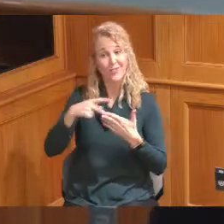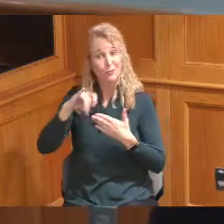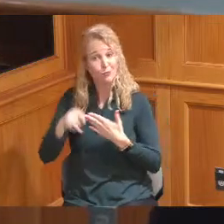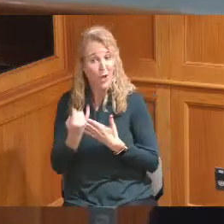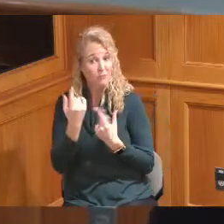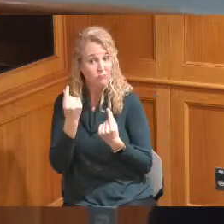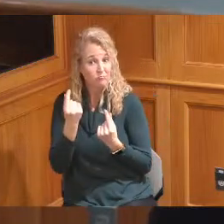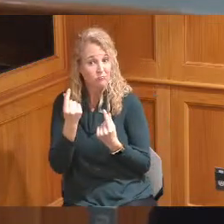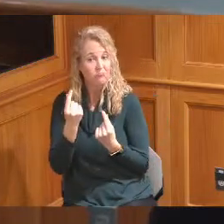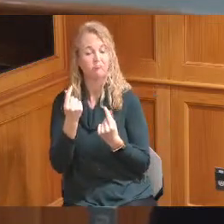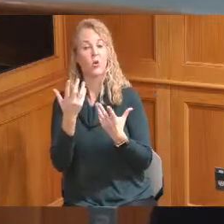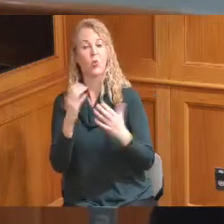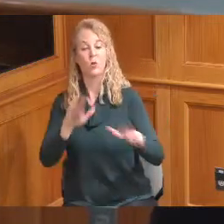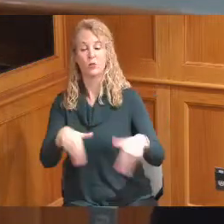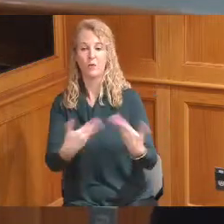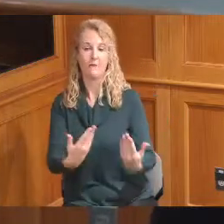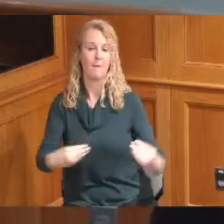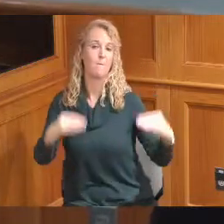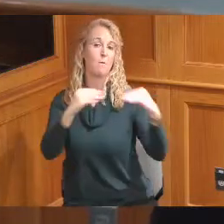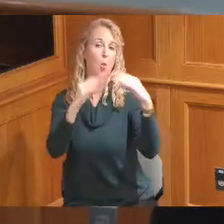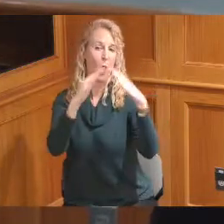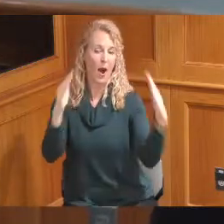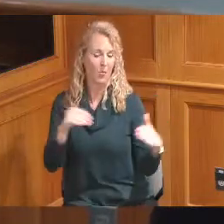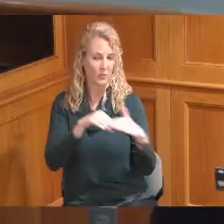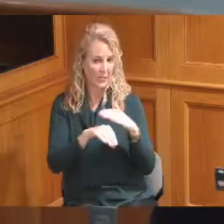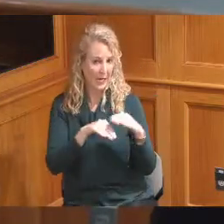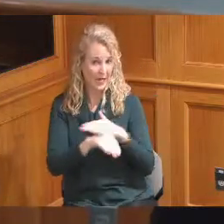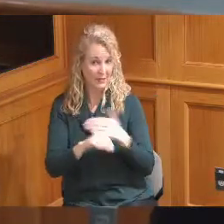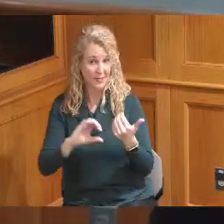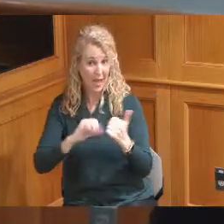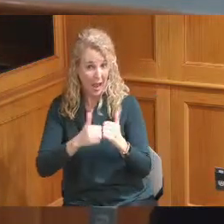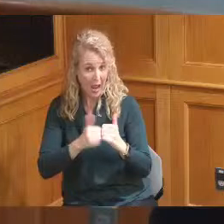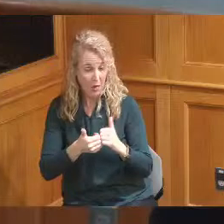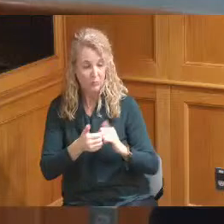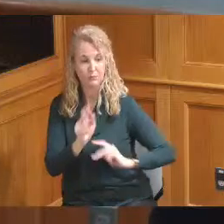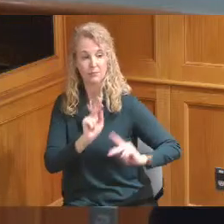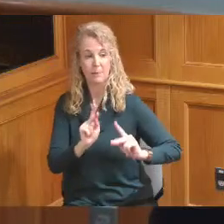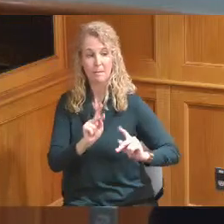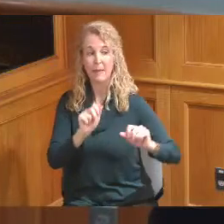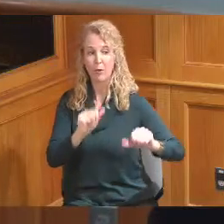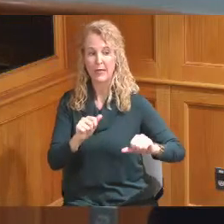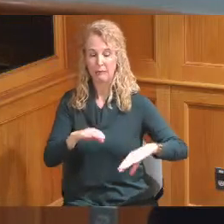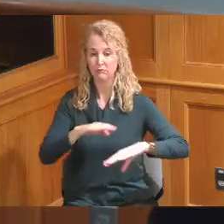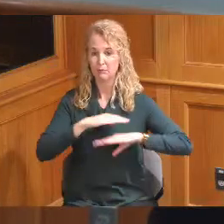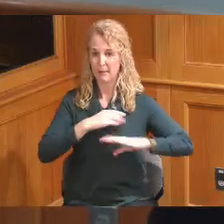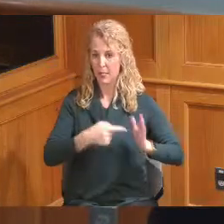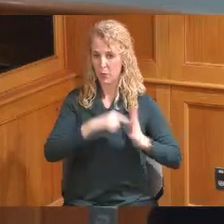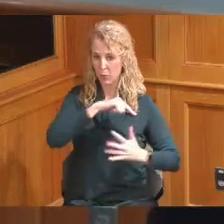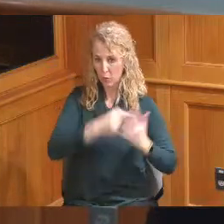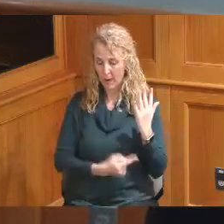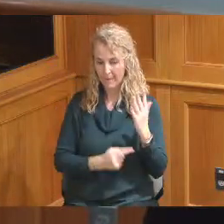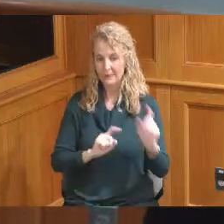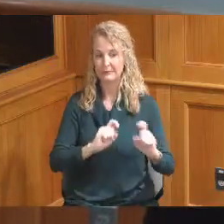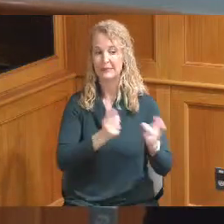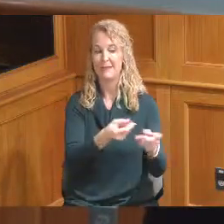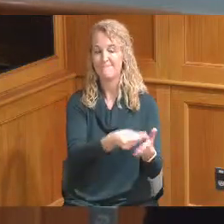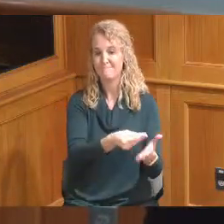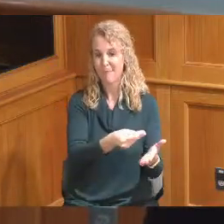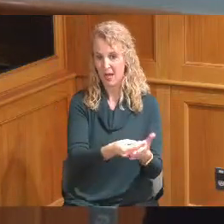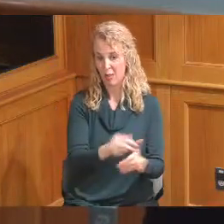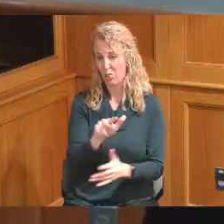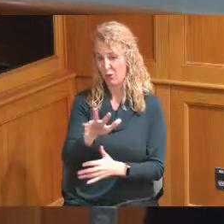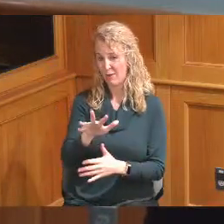enhance recovery housing access by providing eligible individuals with a housing stipend of $35 per